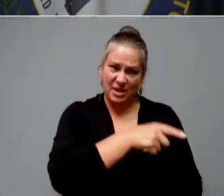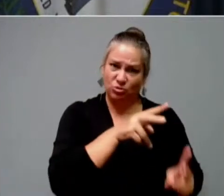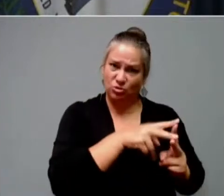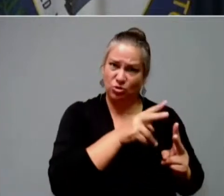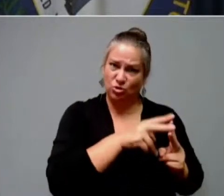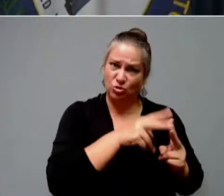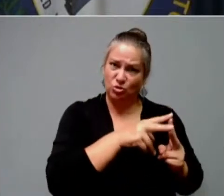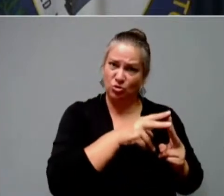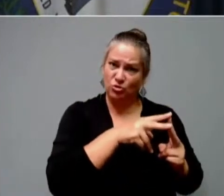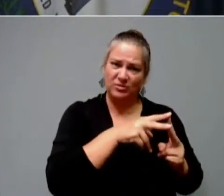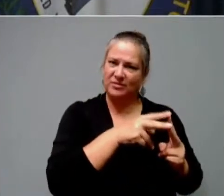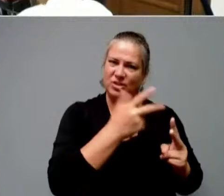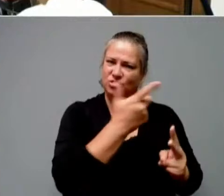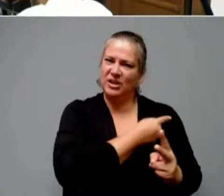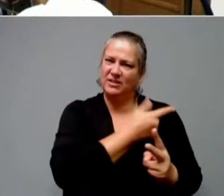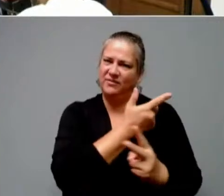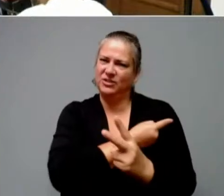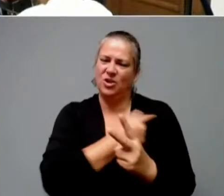vaccinated. Kevin?